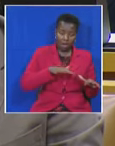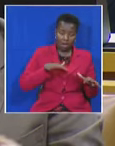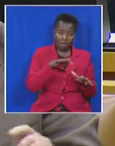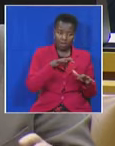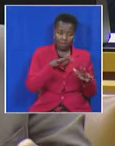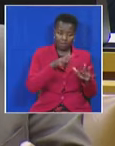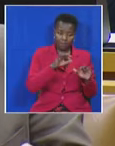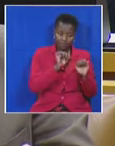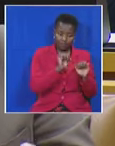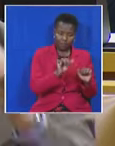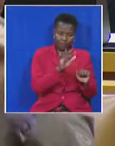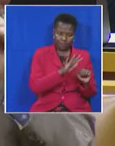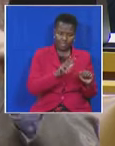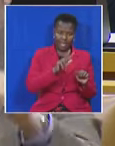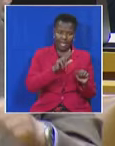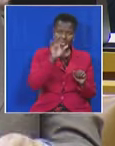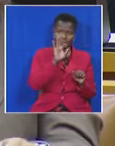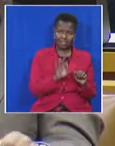on 8%,